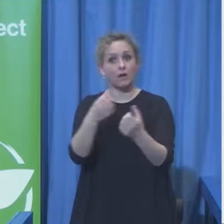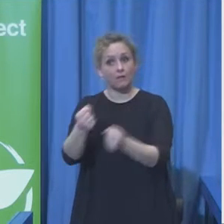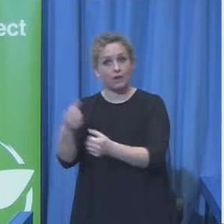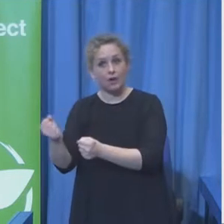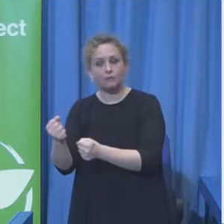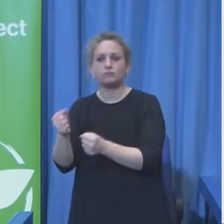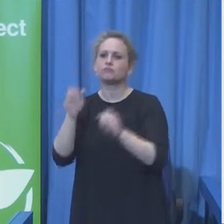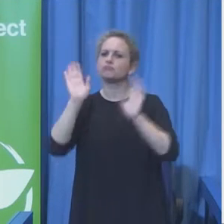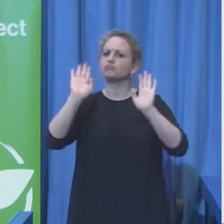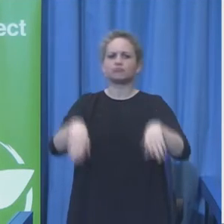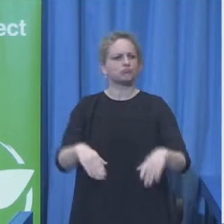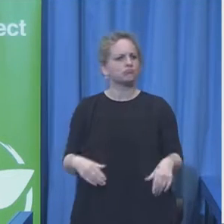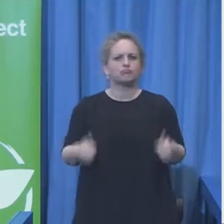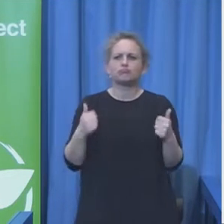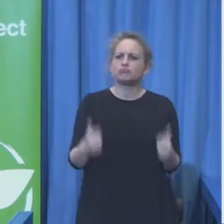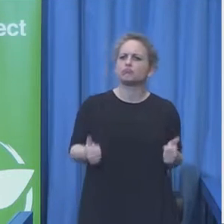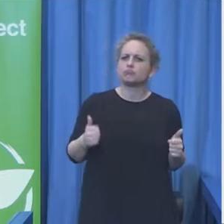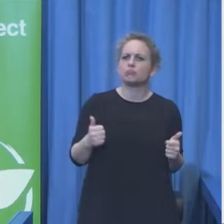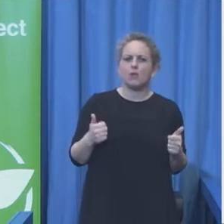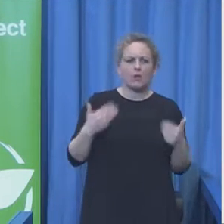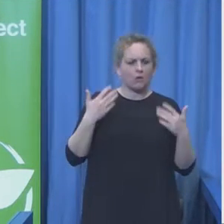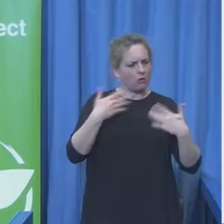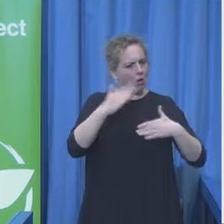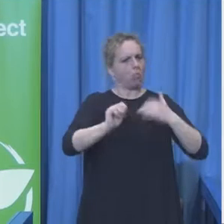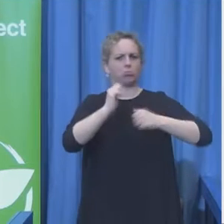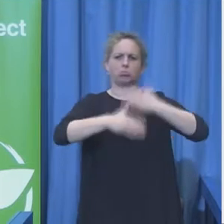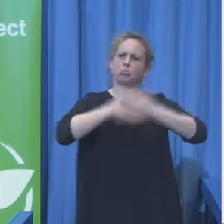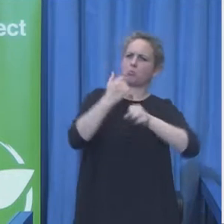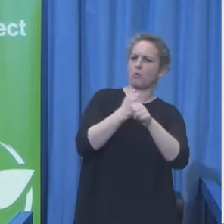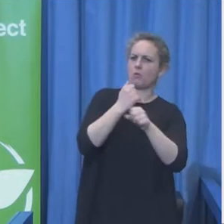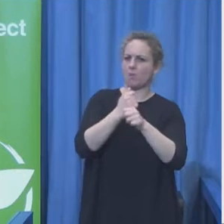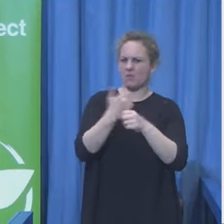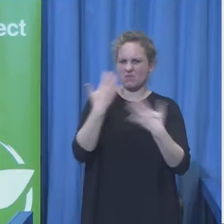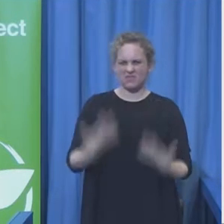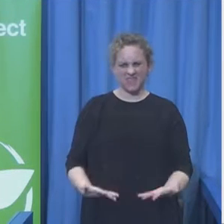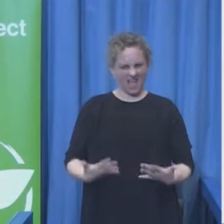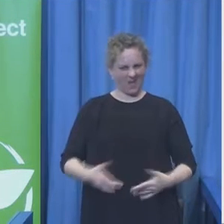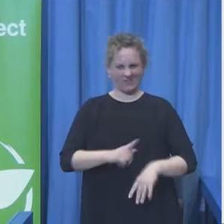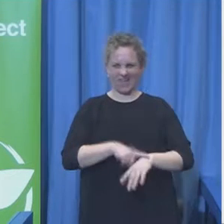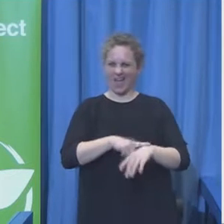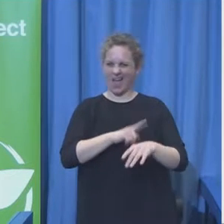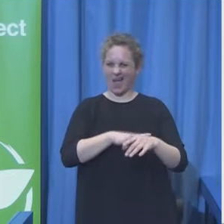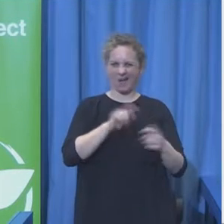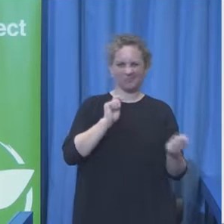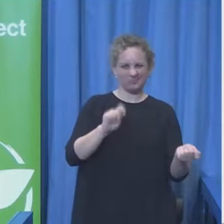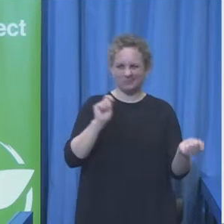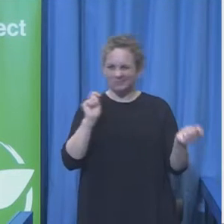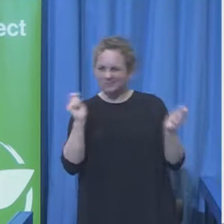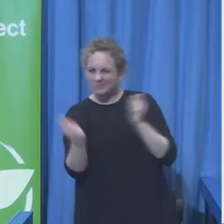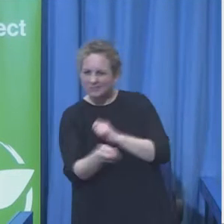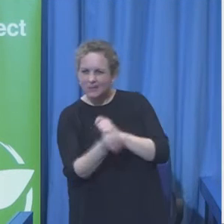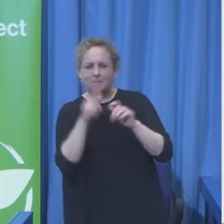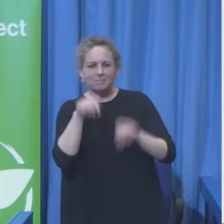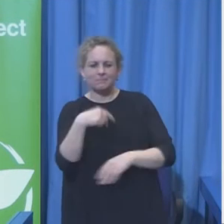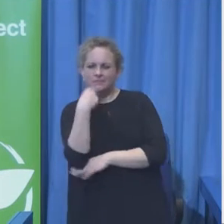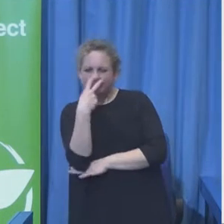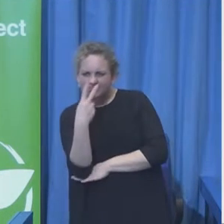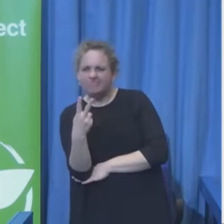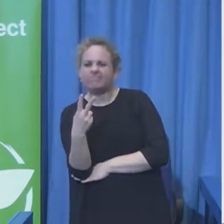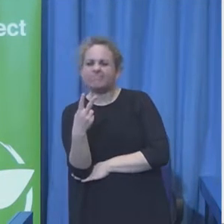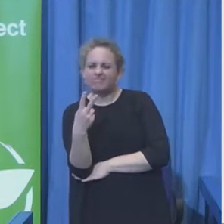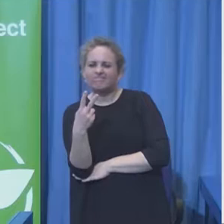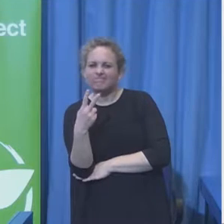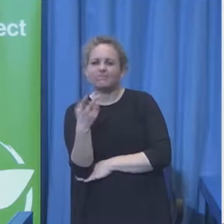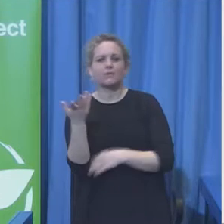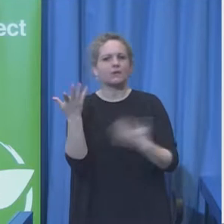we must improve these programs and create new ones in order to promote integrated employment at a competitive wage and give opportunities for